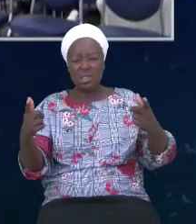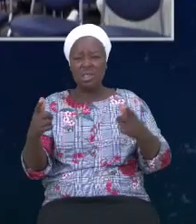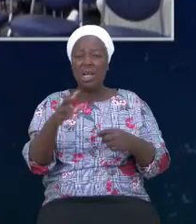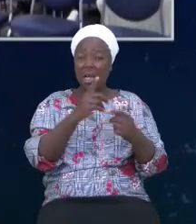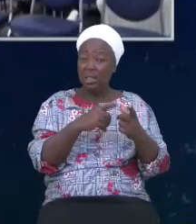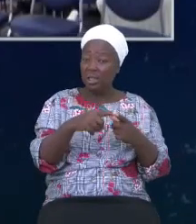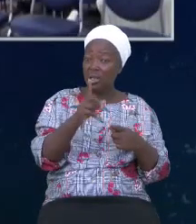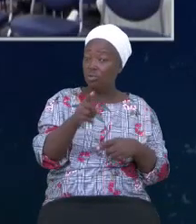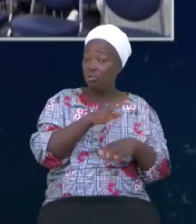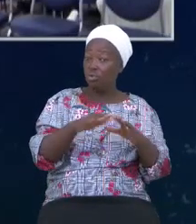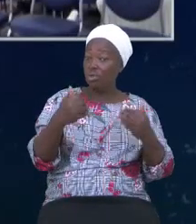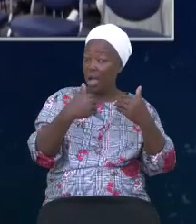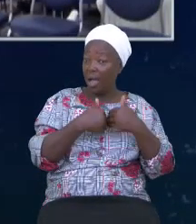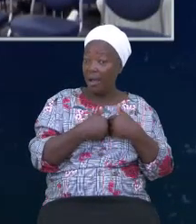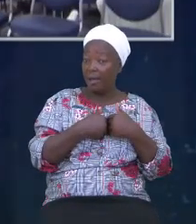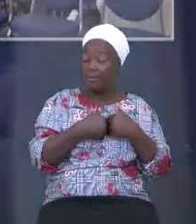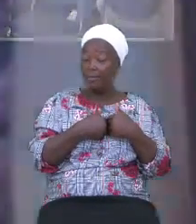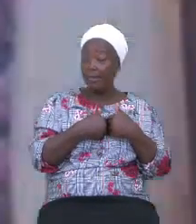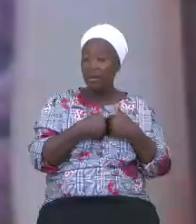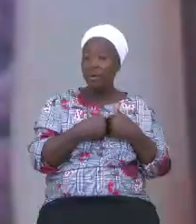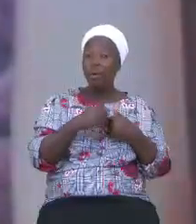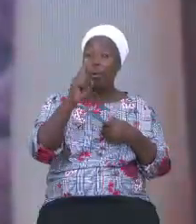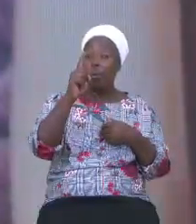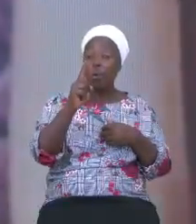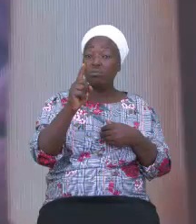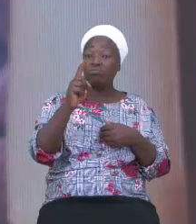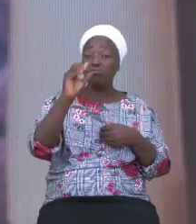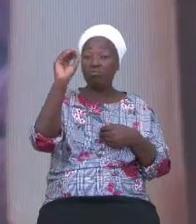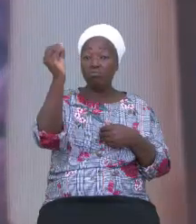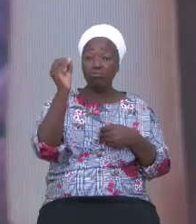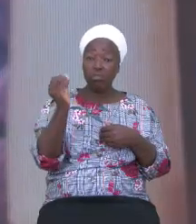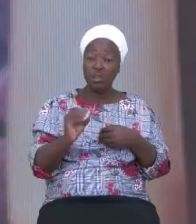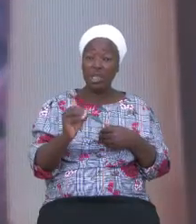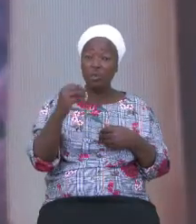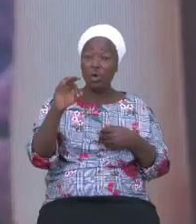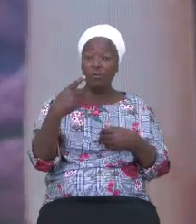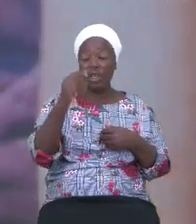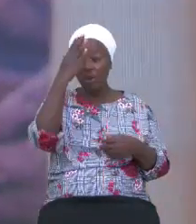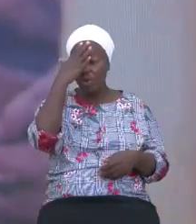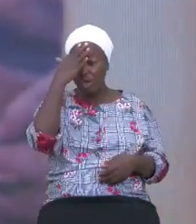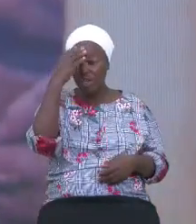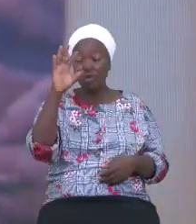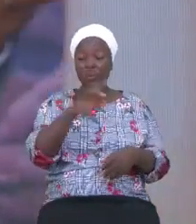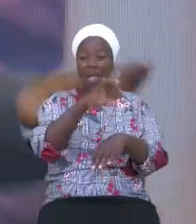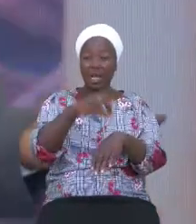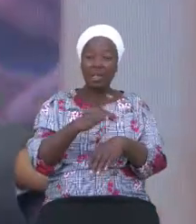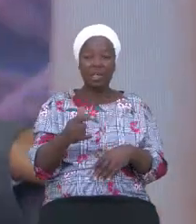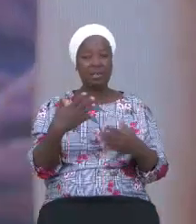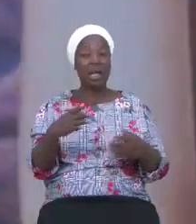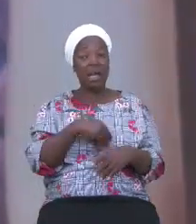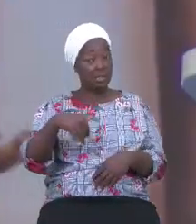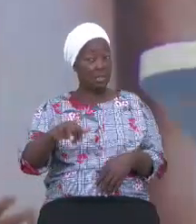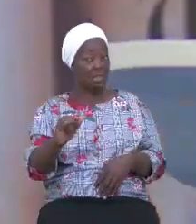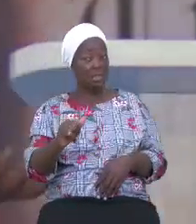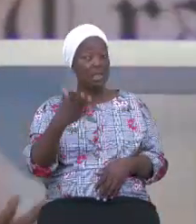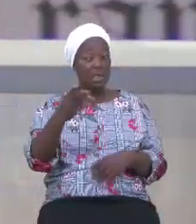And you do not have 1% of the knowledge of earthly things. And yet,